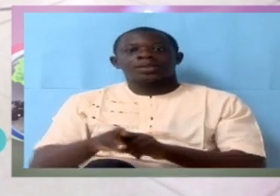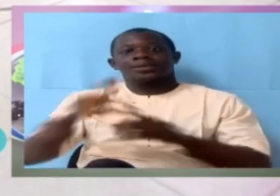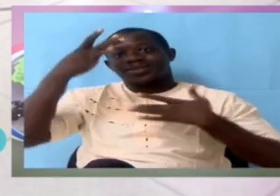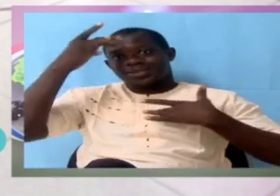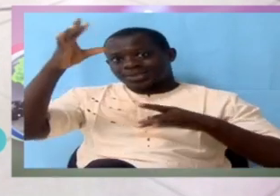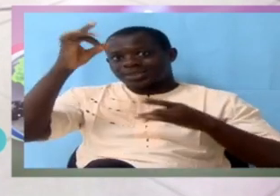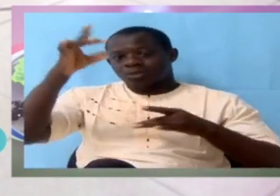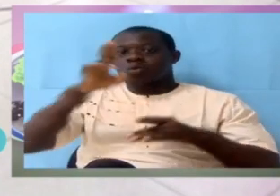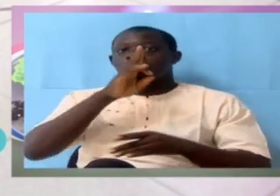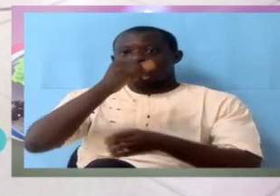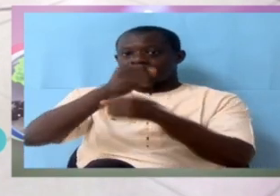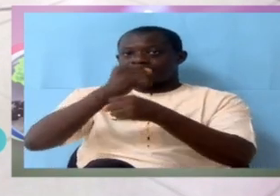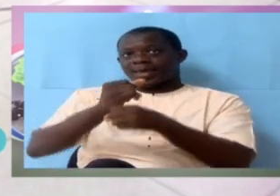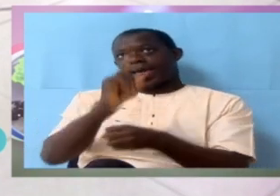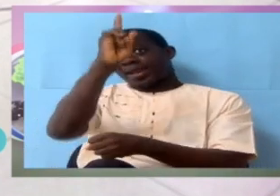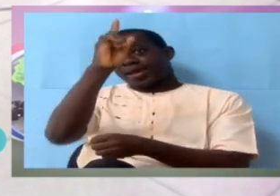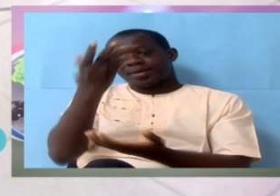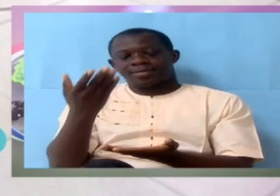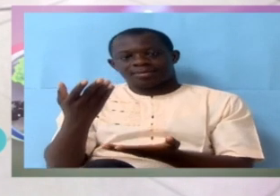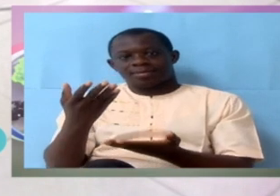sickness is created by Allah.